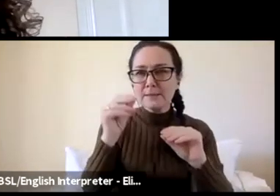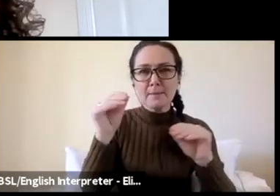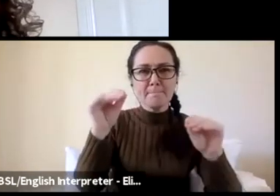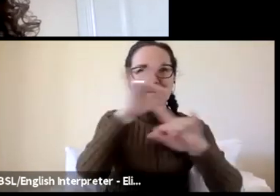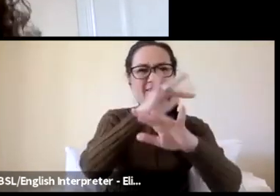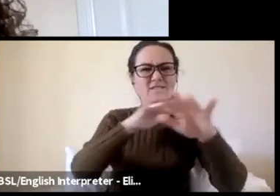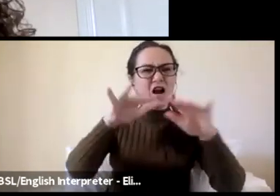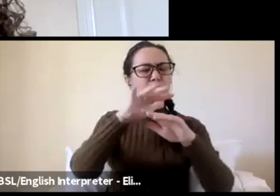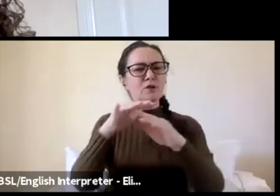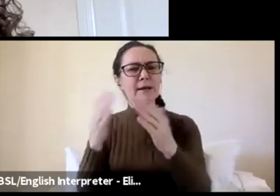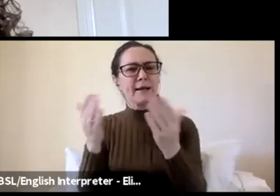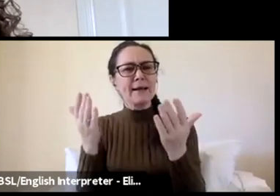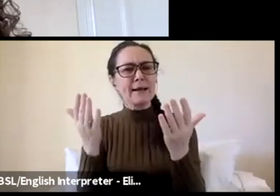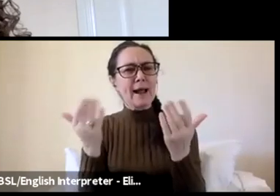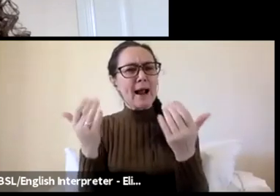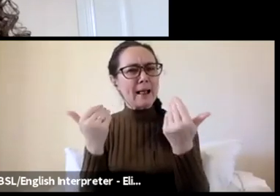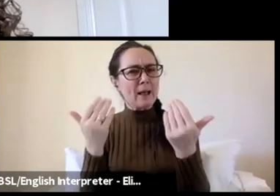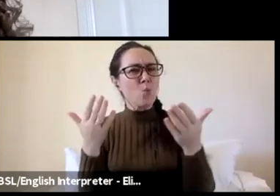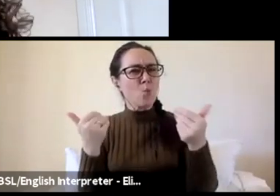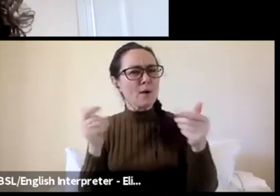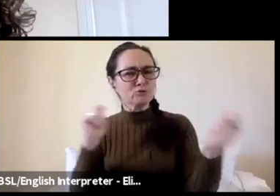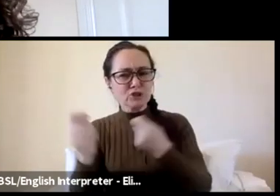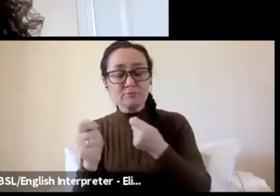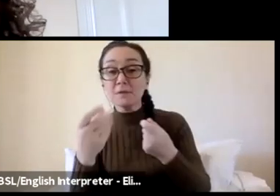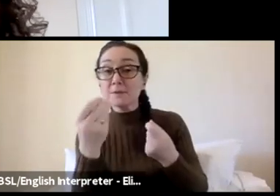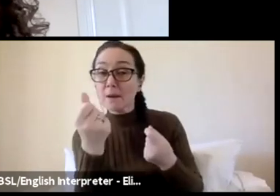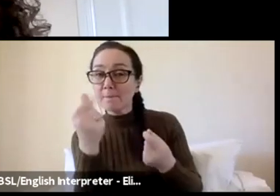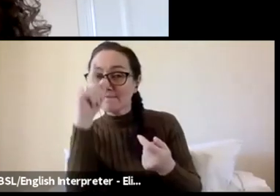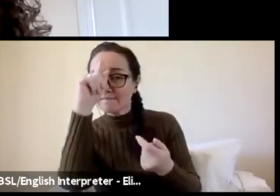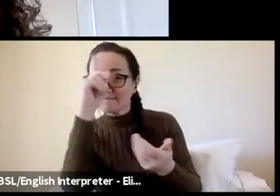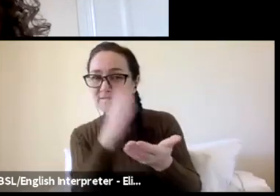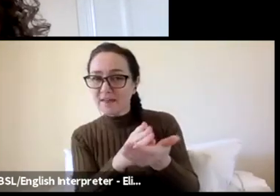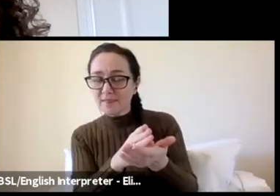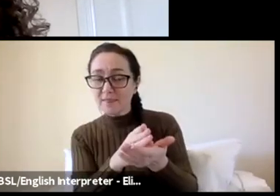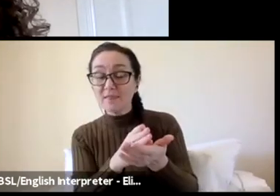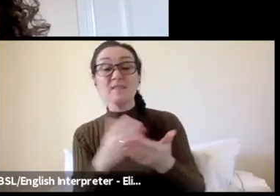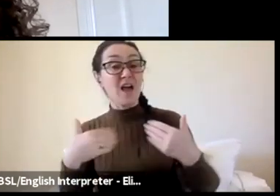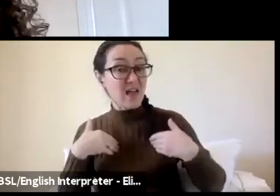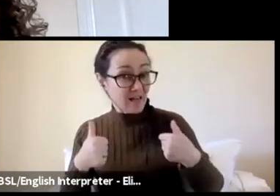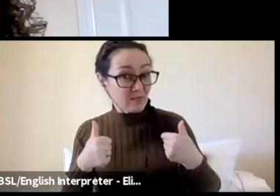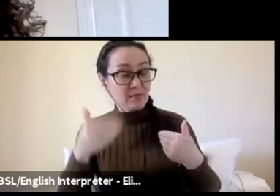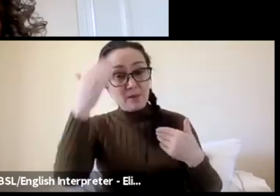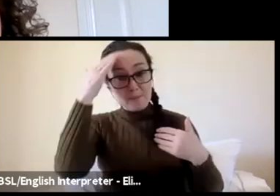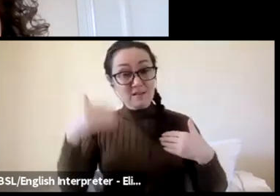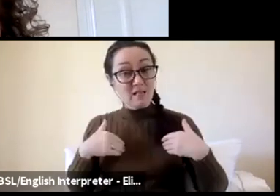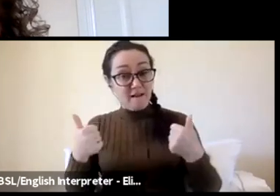the COP26 coming up, some in faith and belief, health and mental health as well. We've got about just under